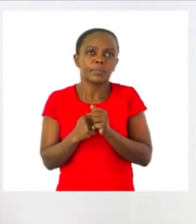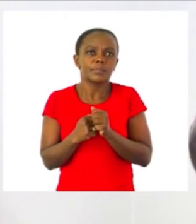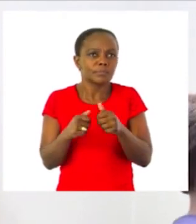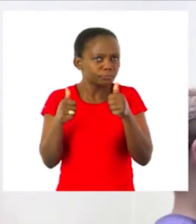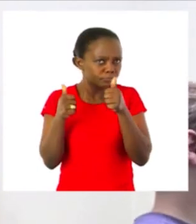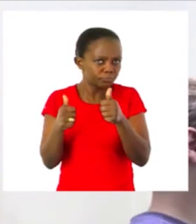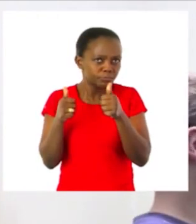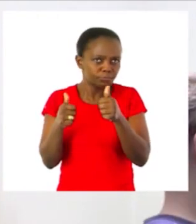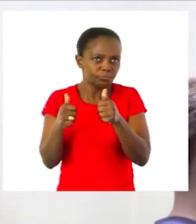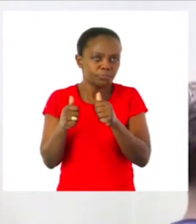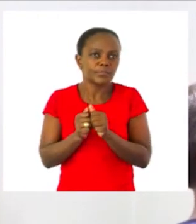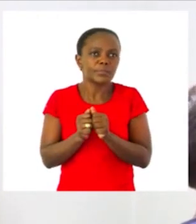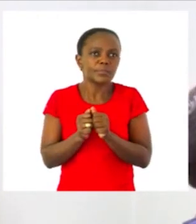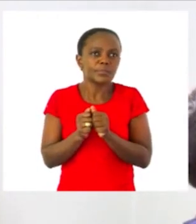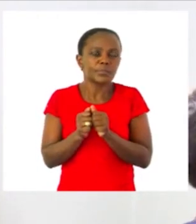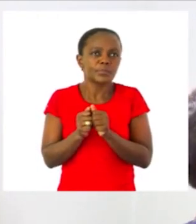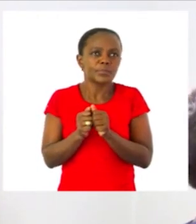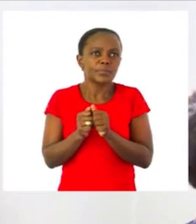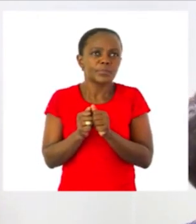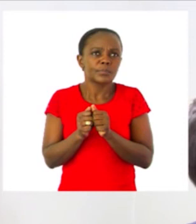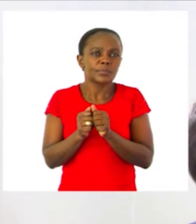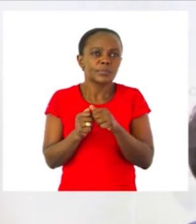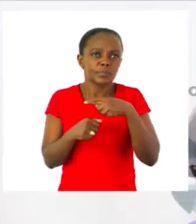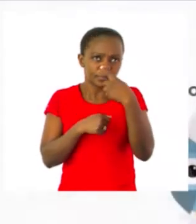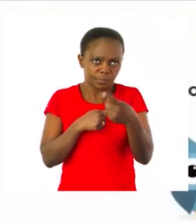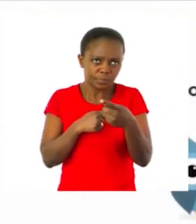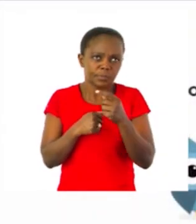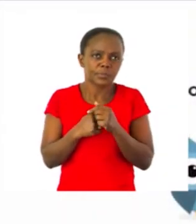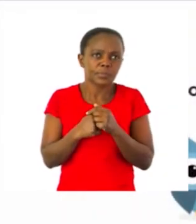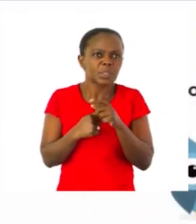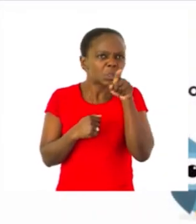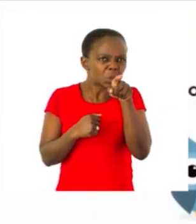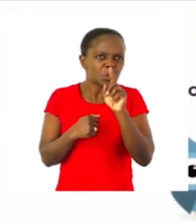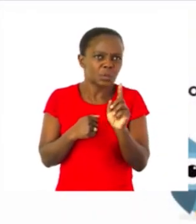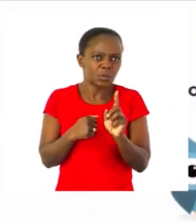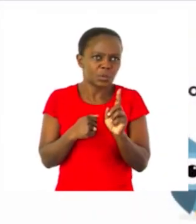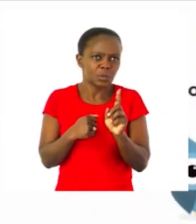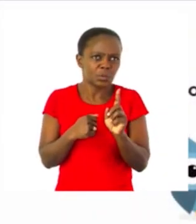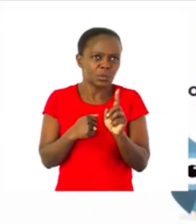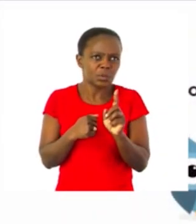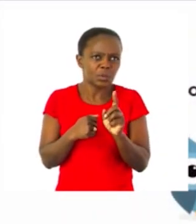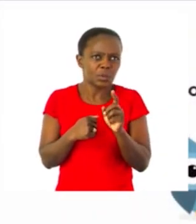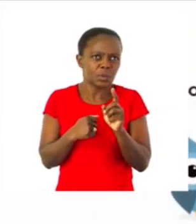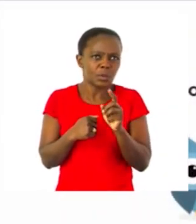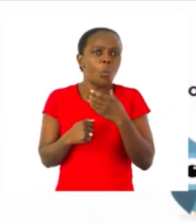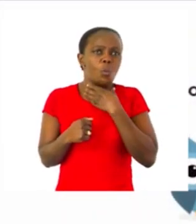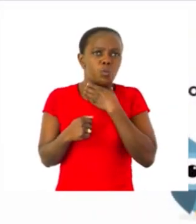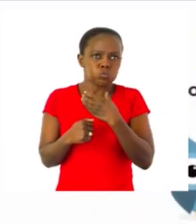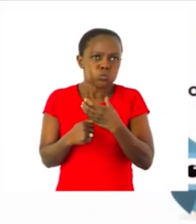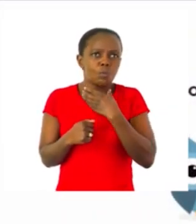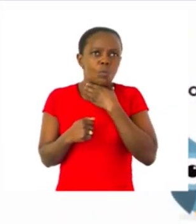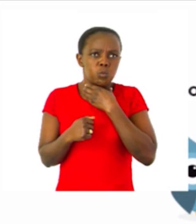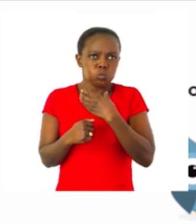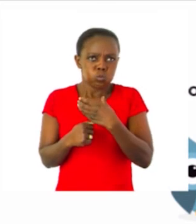Yes, very good. Moving on to the next word. What is this? Frog. Yes, this